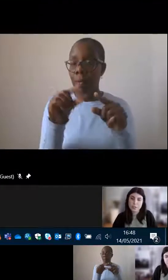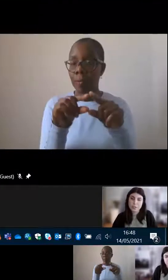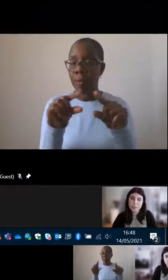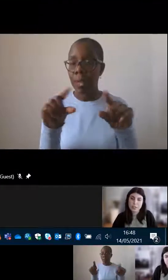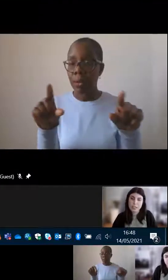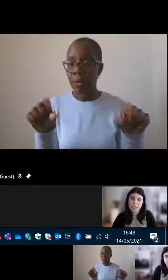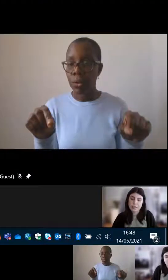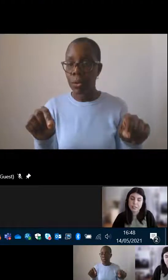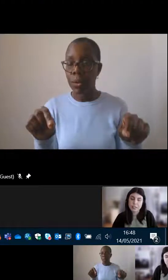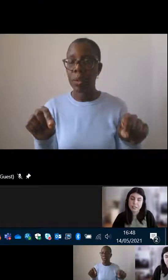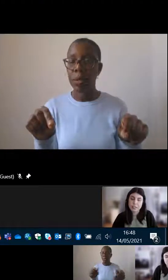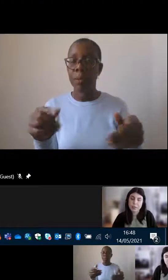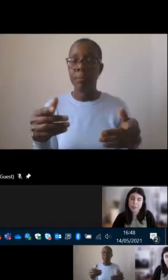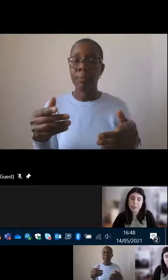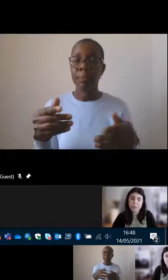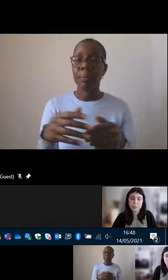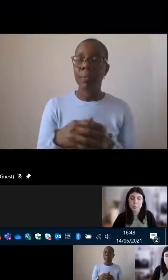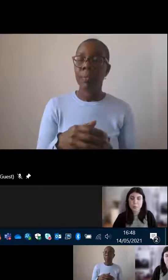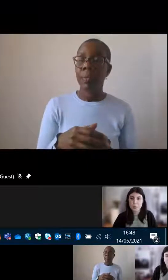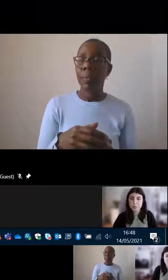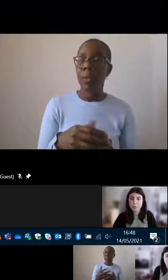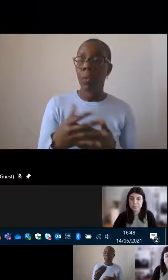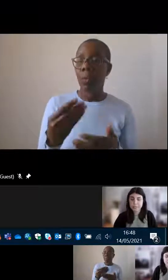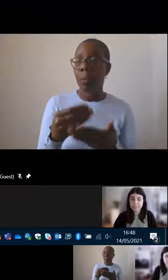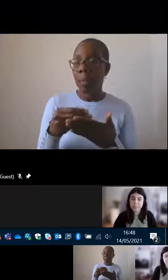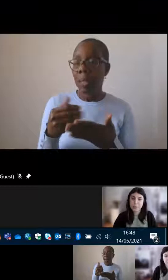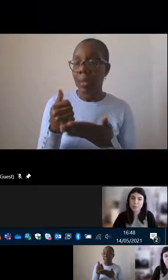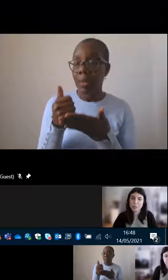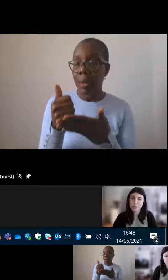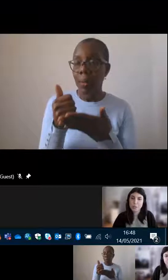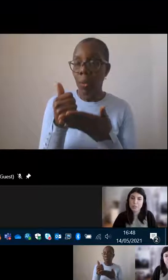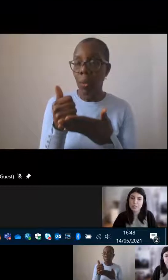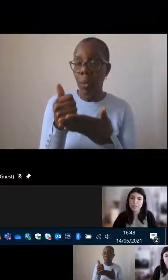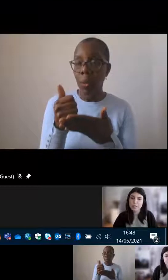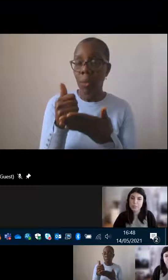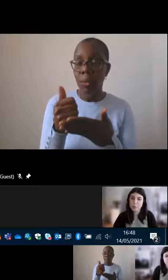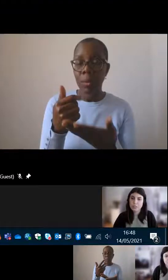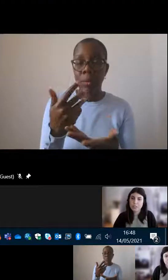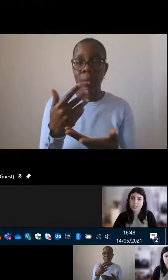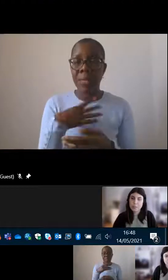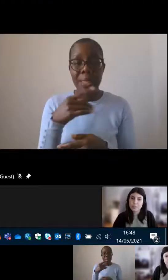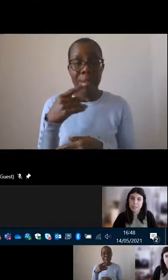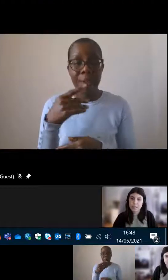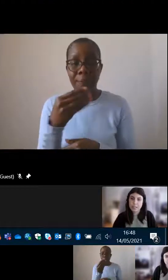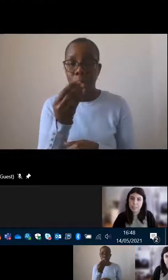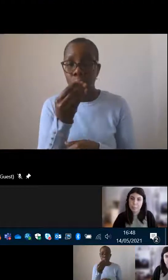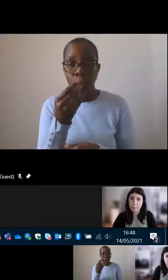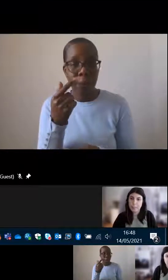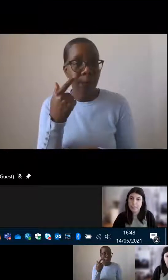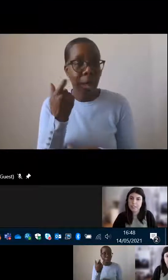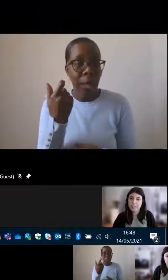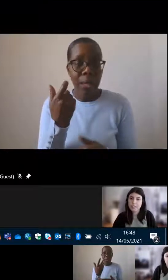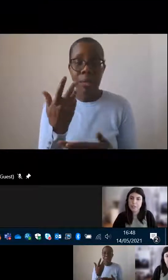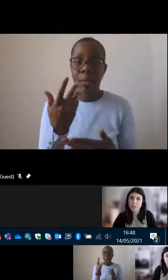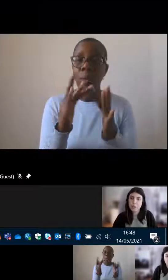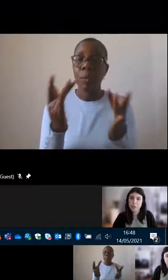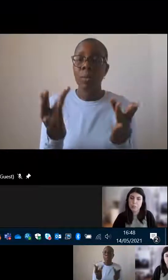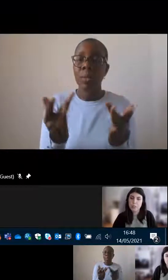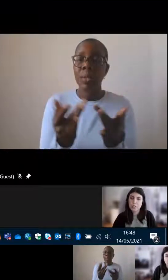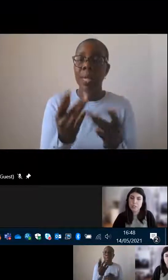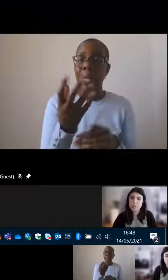in need with money support or finding food, please do go on to that website there.